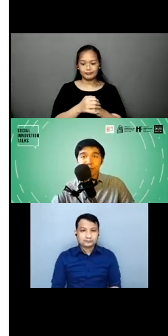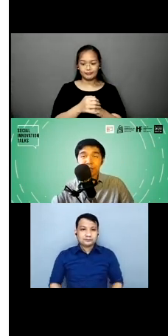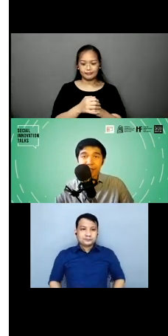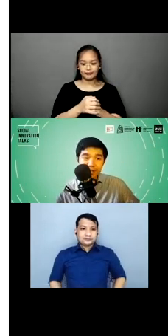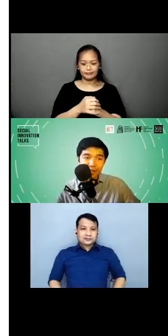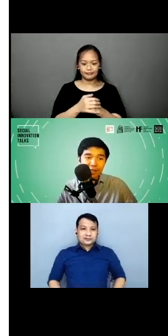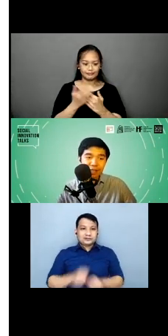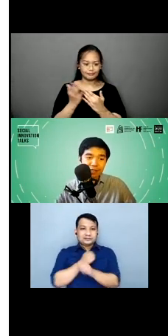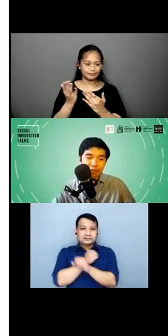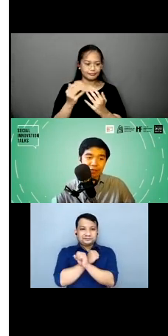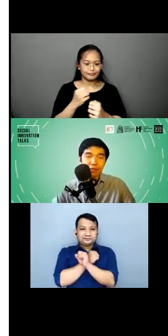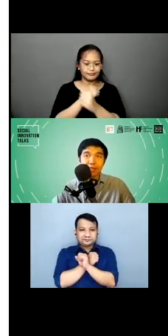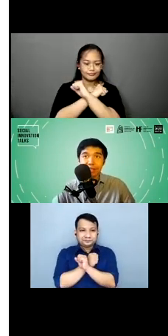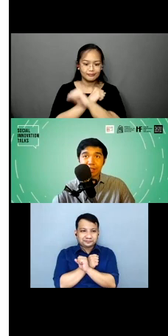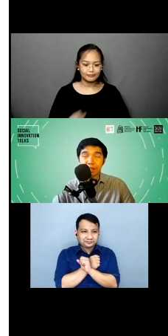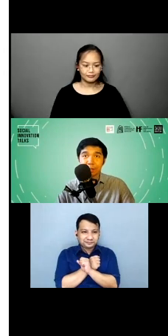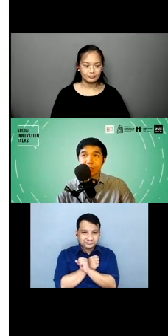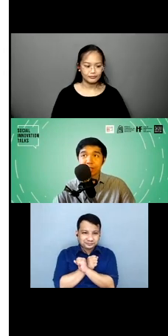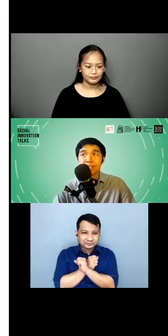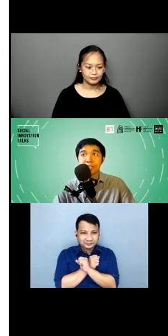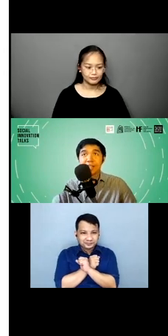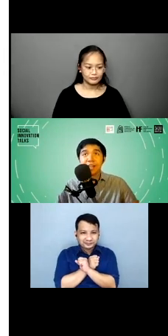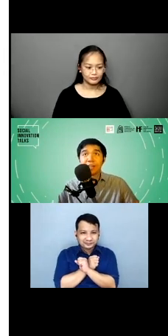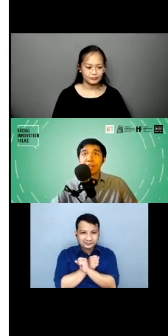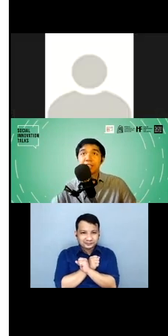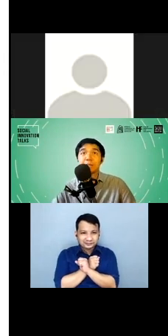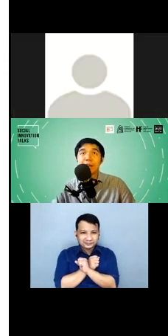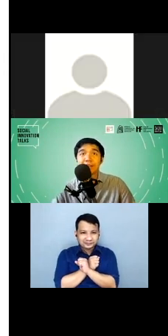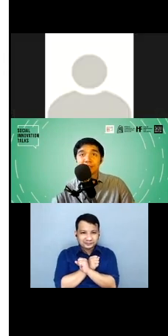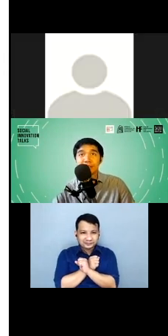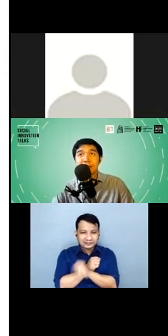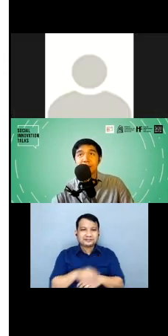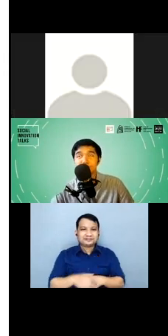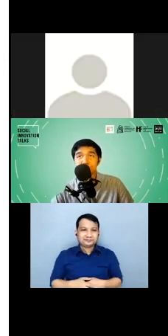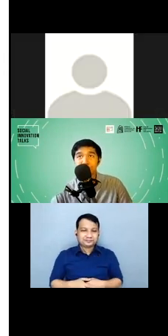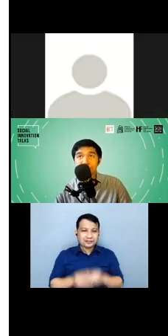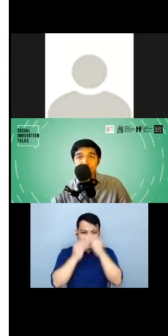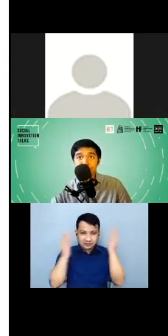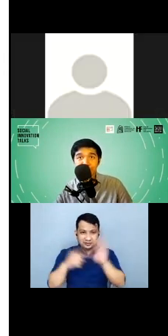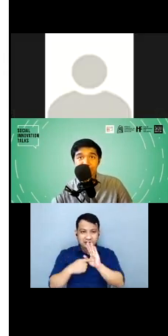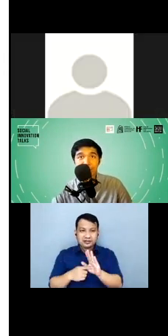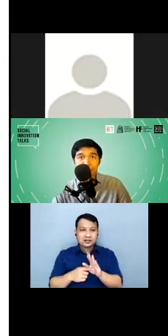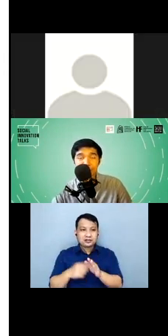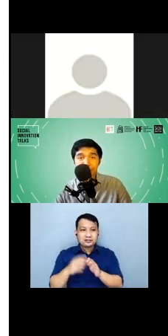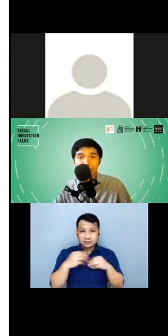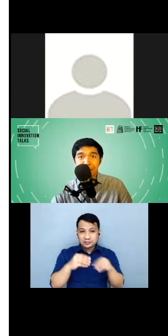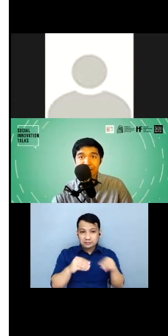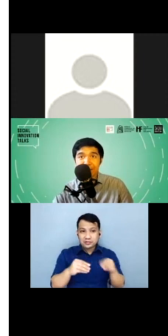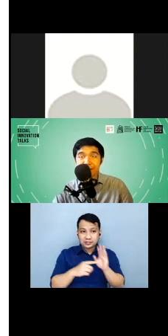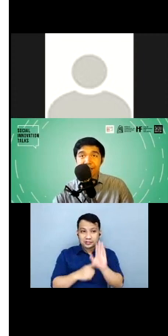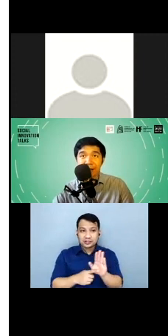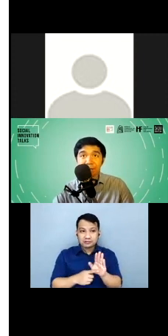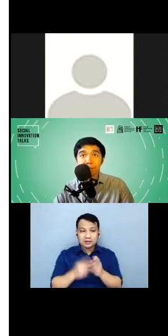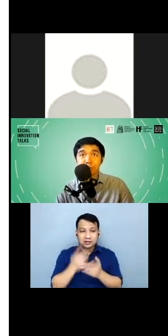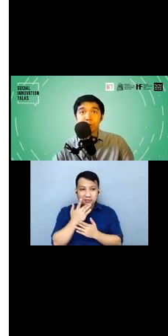this one, it's not as fully fledged as the other products, and it's a very simple practice. So in the supermarkets, rather than using plastic